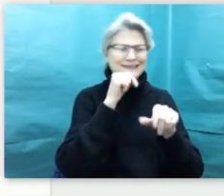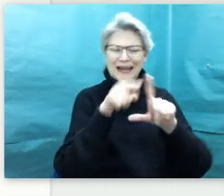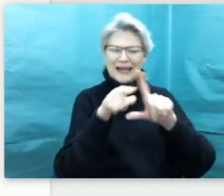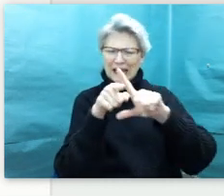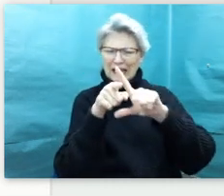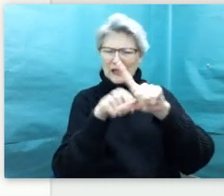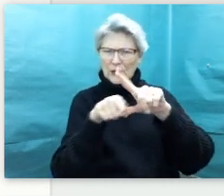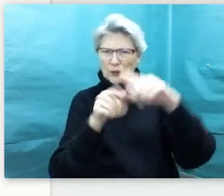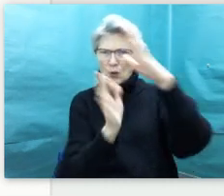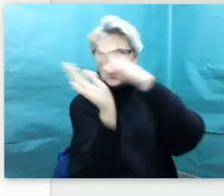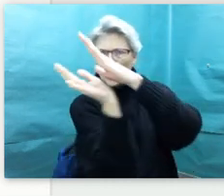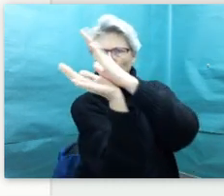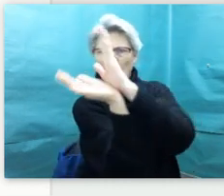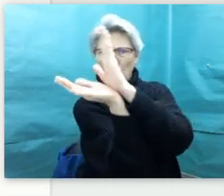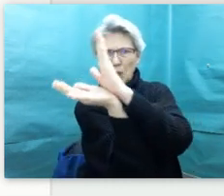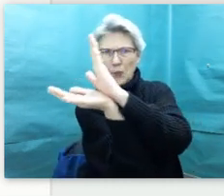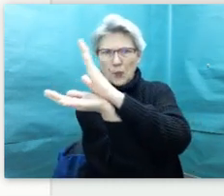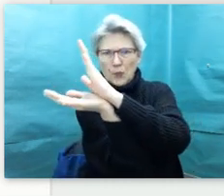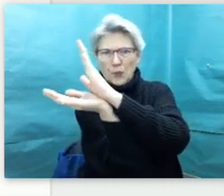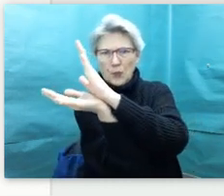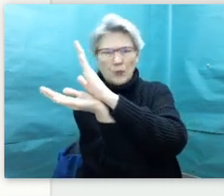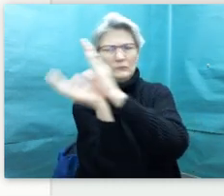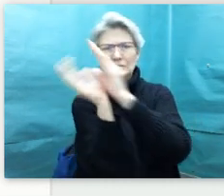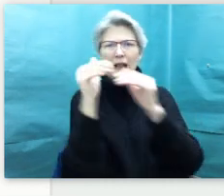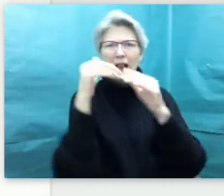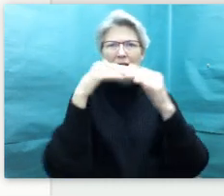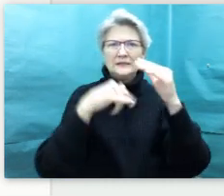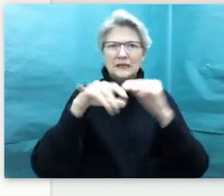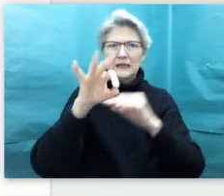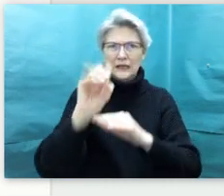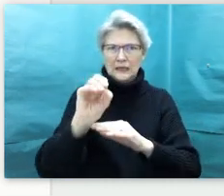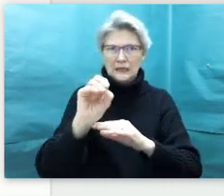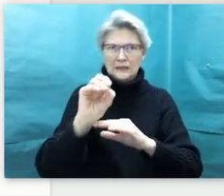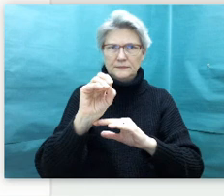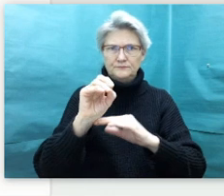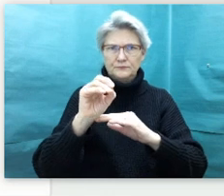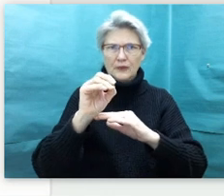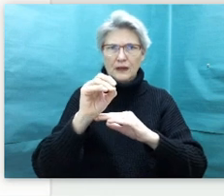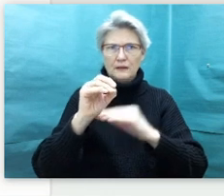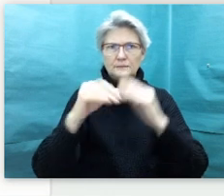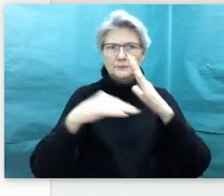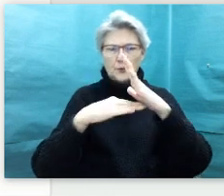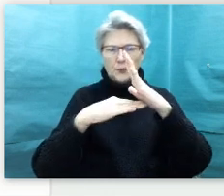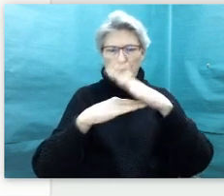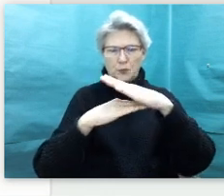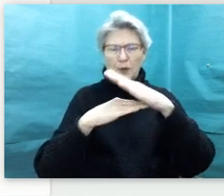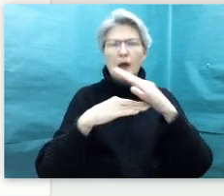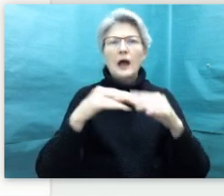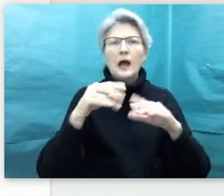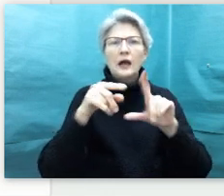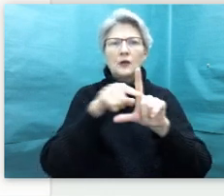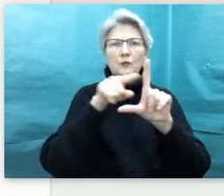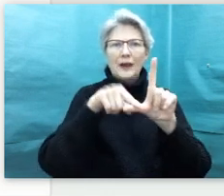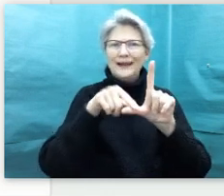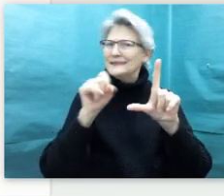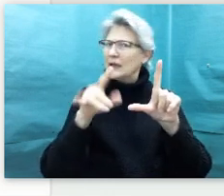right angle is how many degrees? That's right, 90, so that's not it either. This is an obtuse angle.